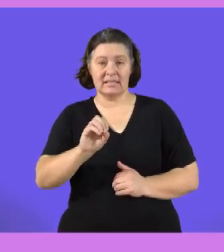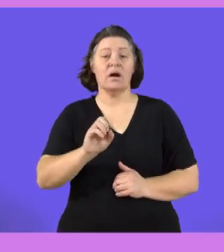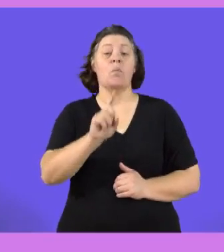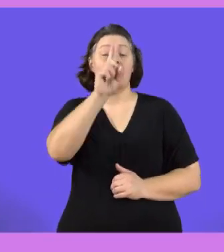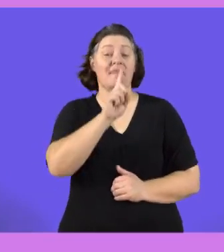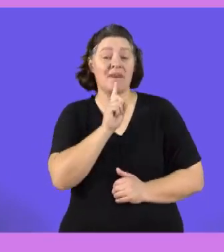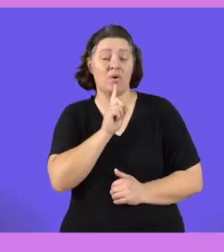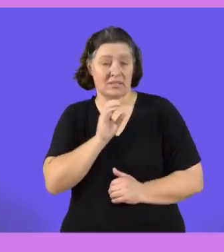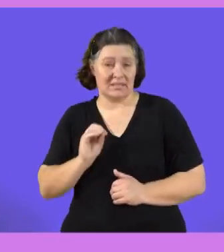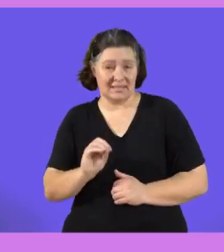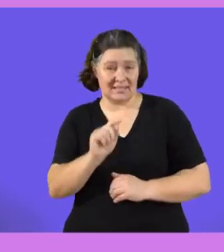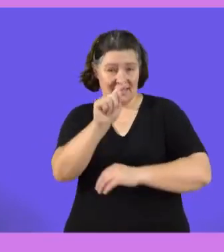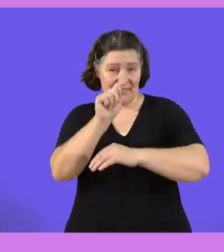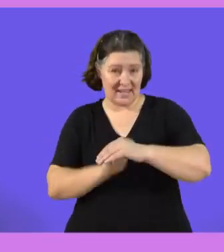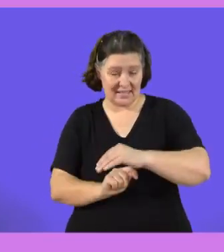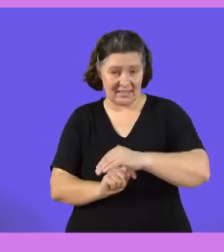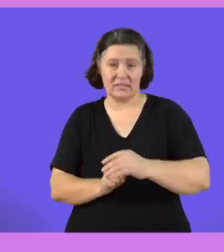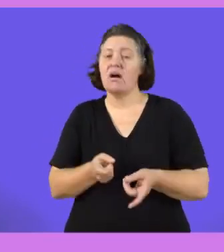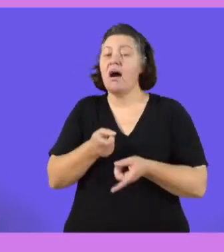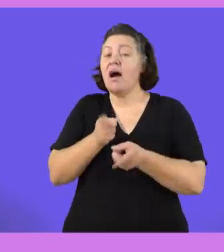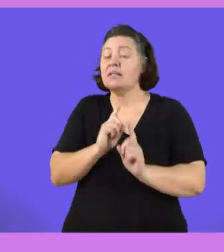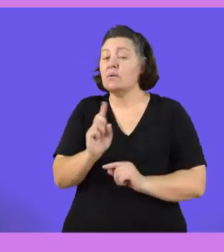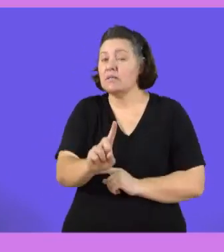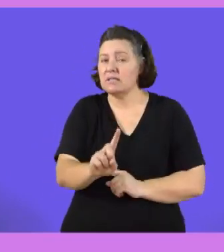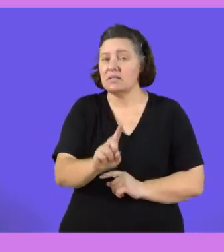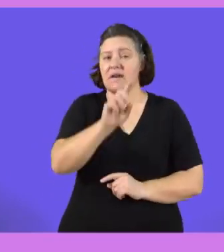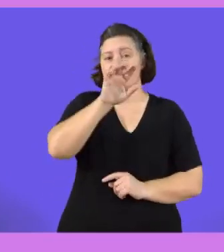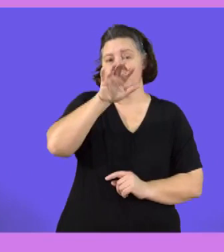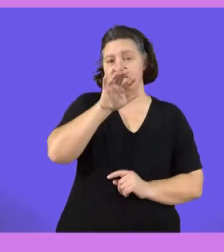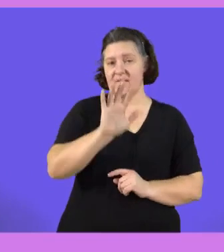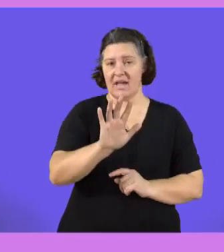I divide that by 1,000. So that should give us an answer of